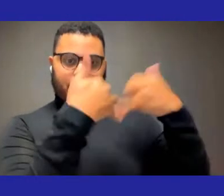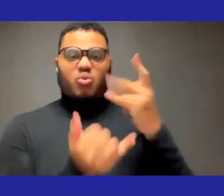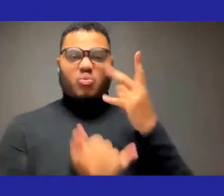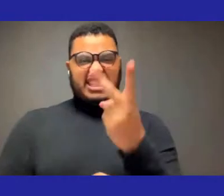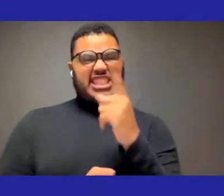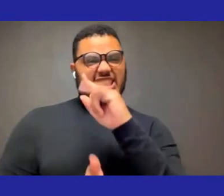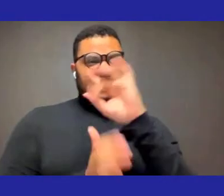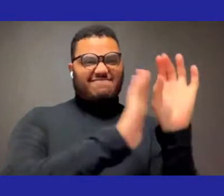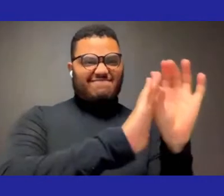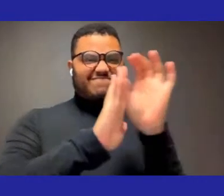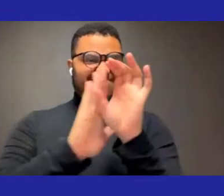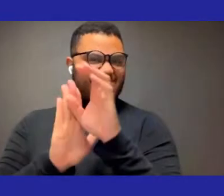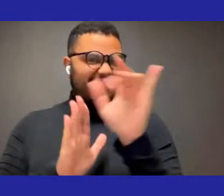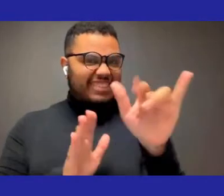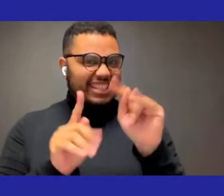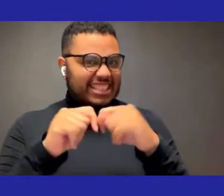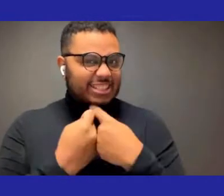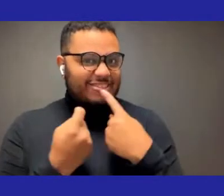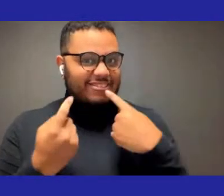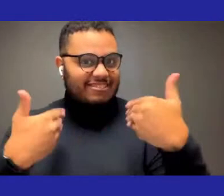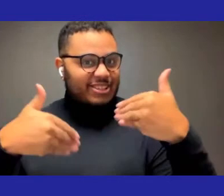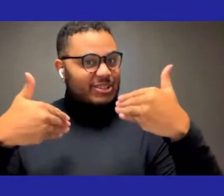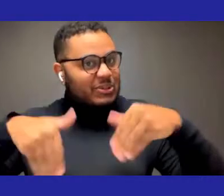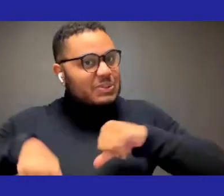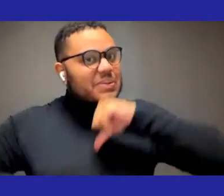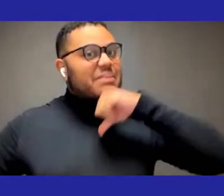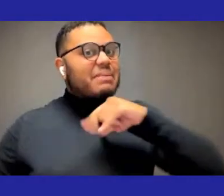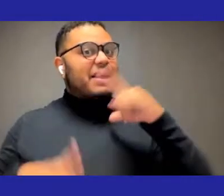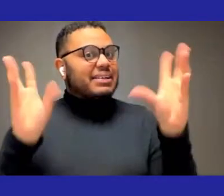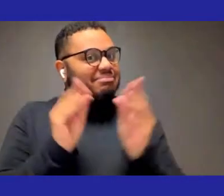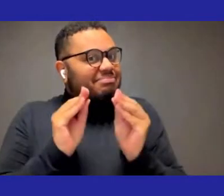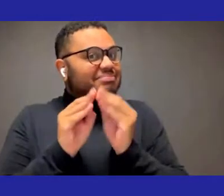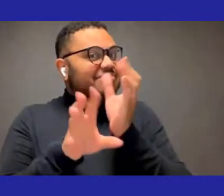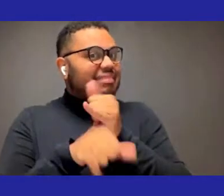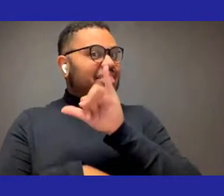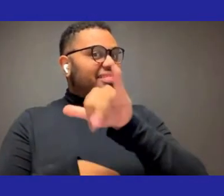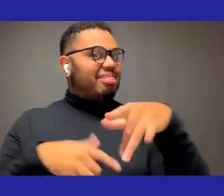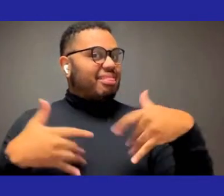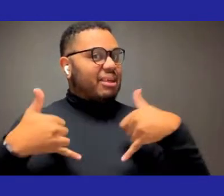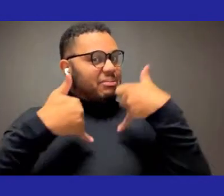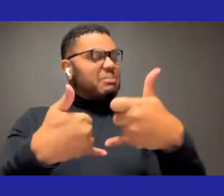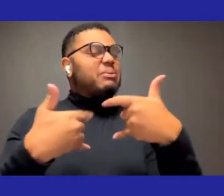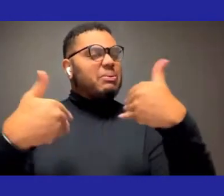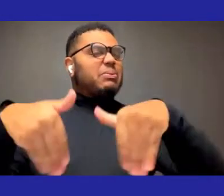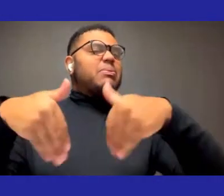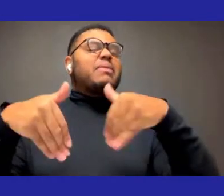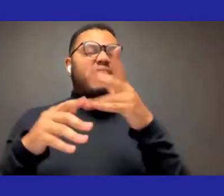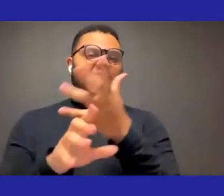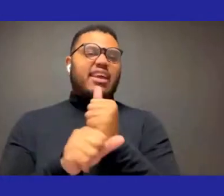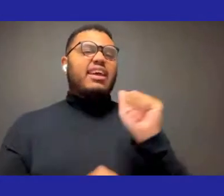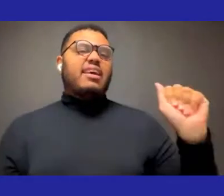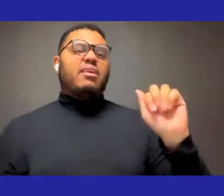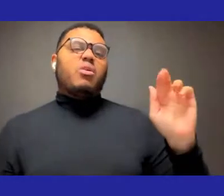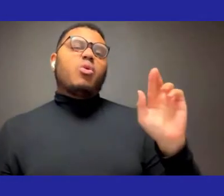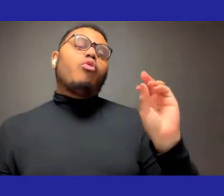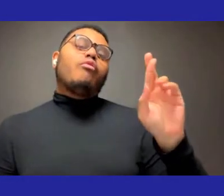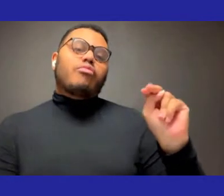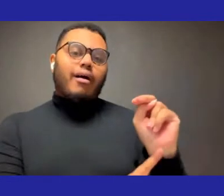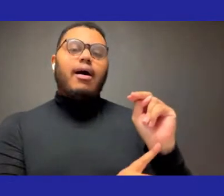proud in a conference getting this award because they received the AORN Go Clear Award as